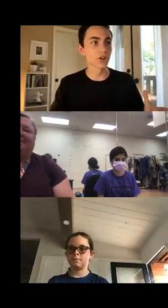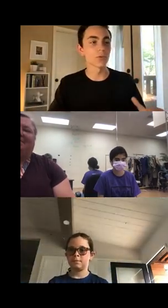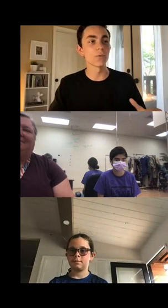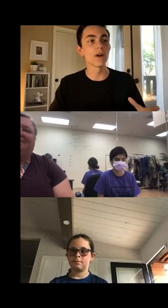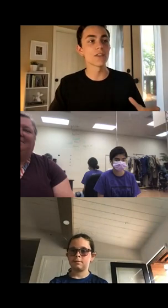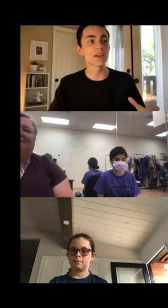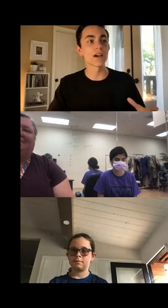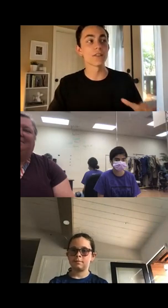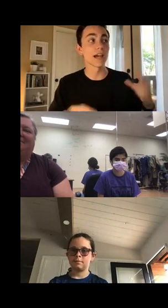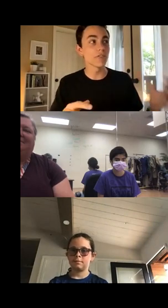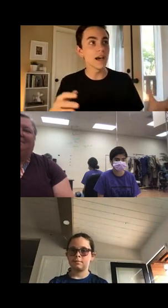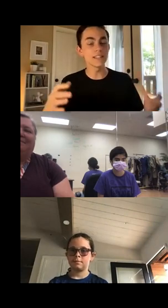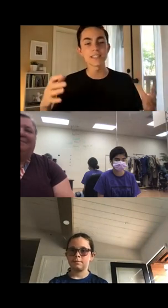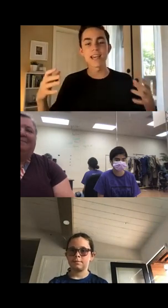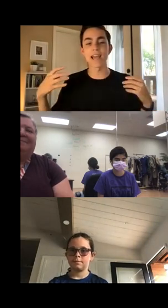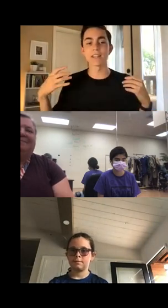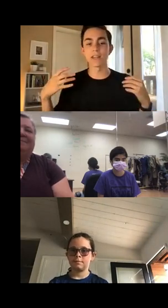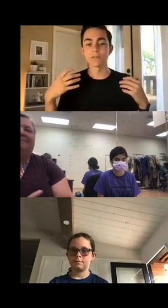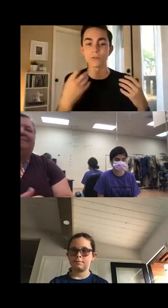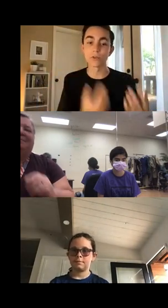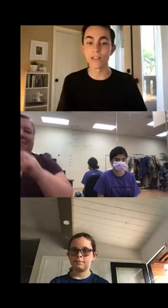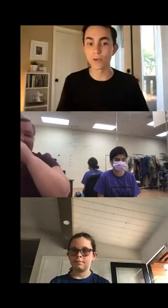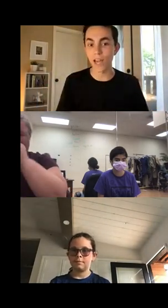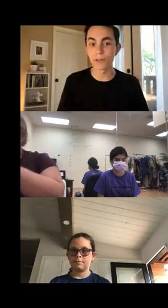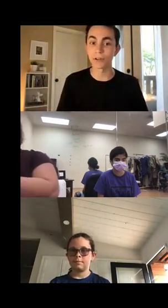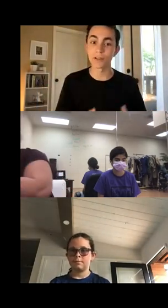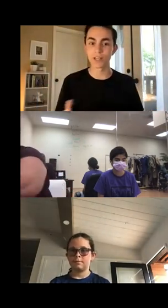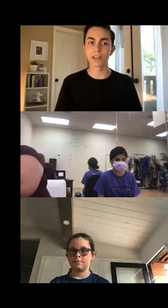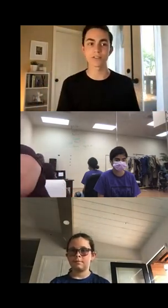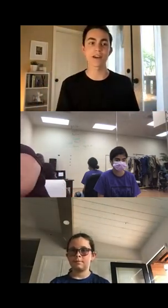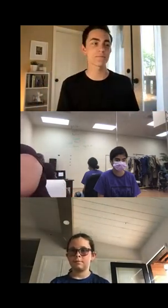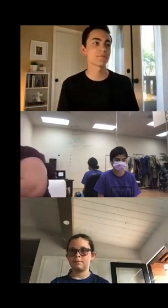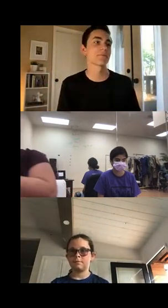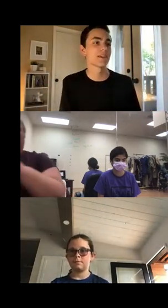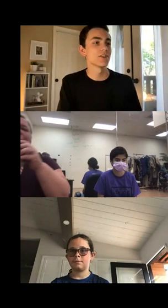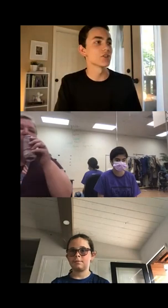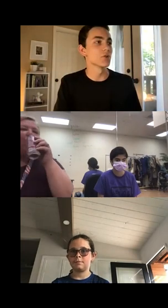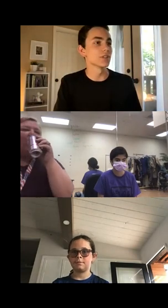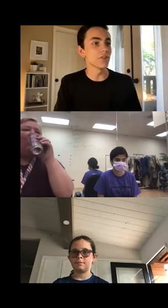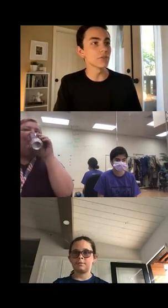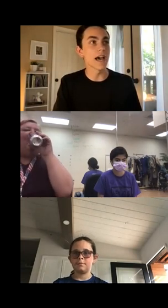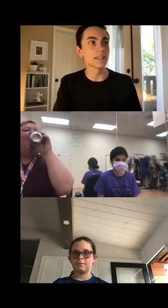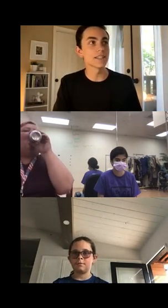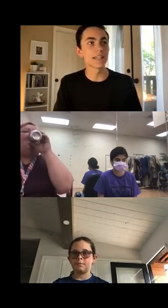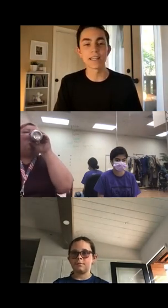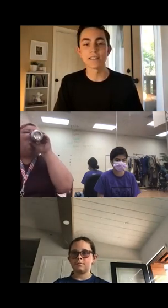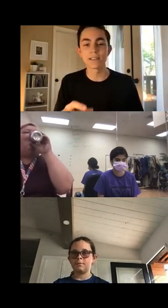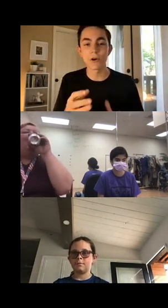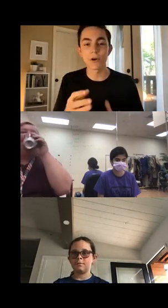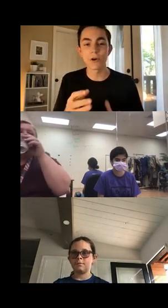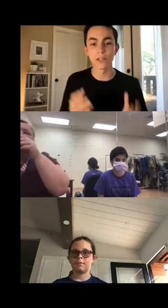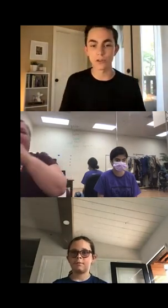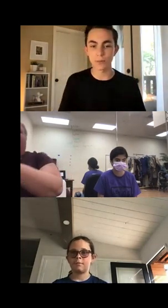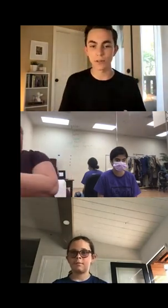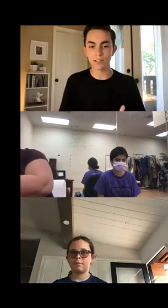to start with the alphabet and then greeting vocabulary if we can get to that. So the alphabet is